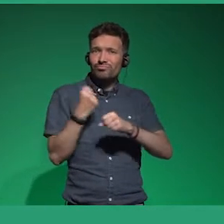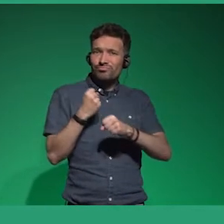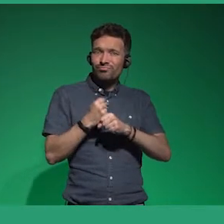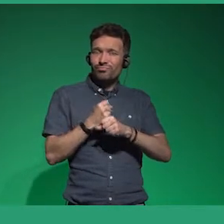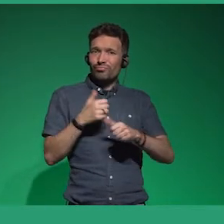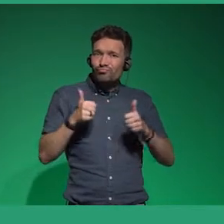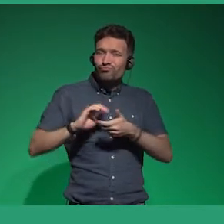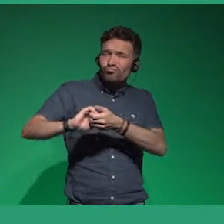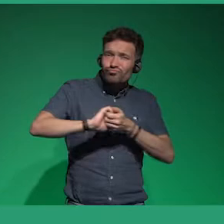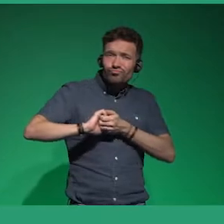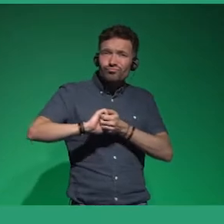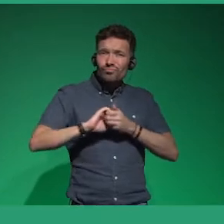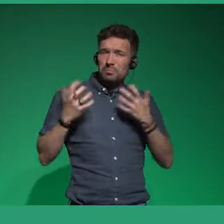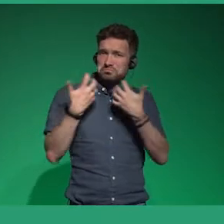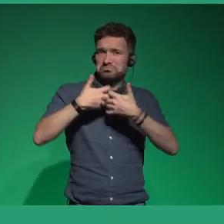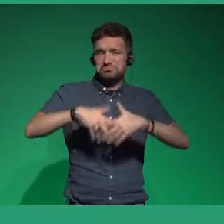artists will be,